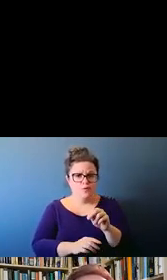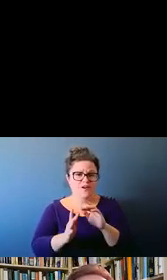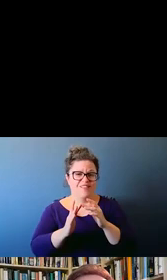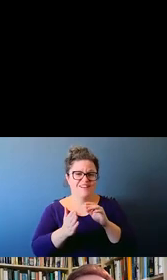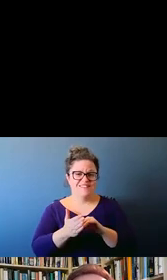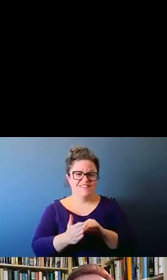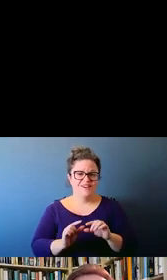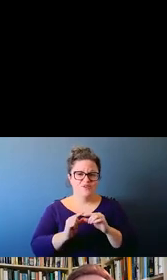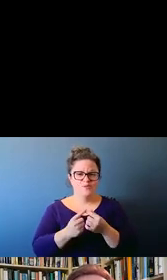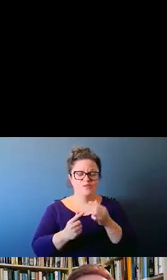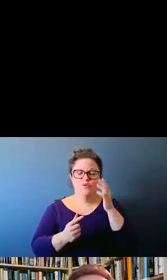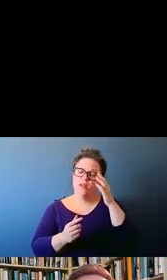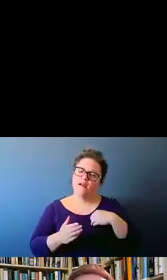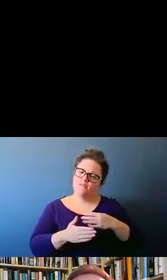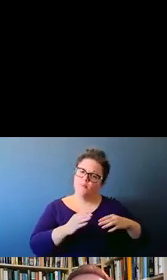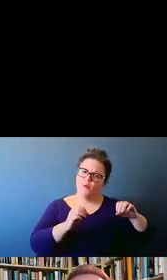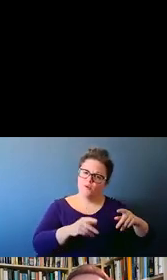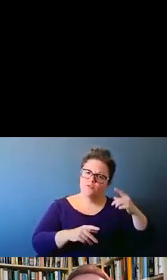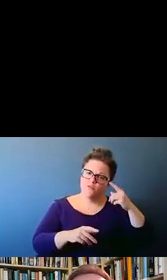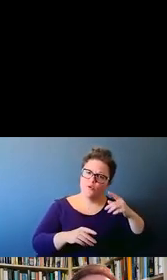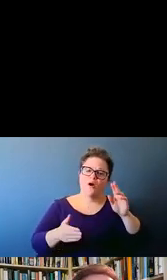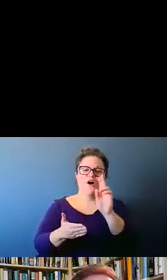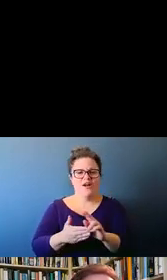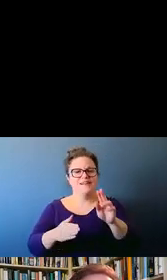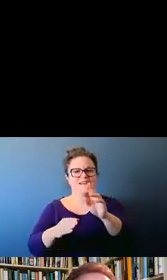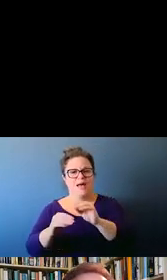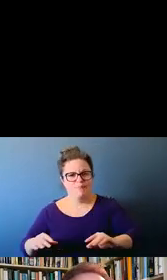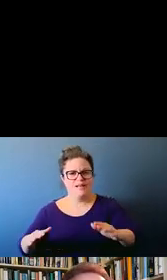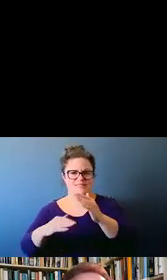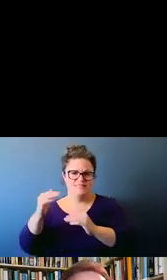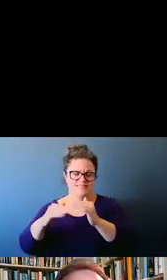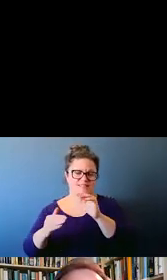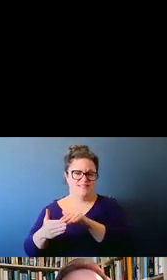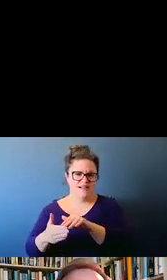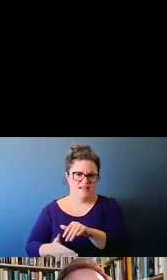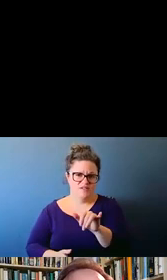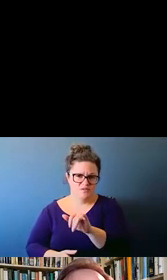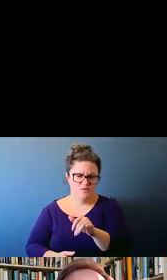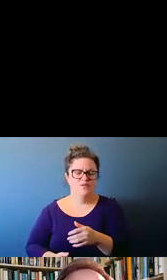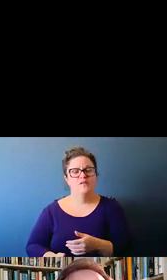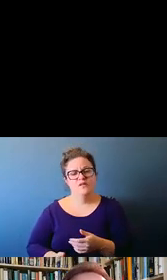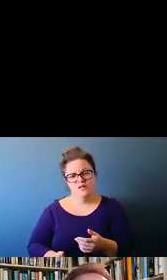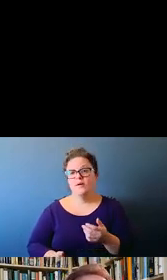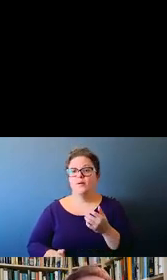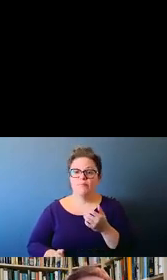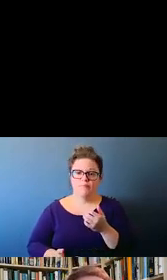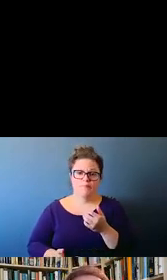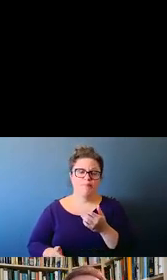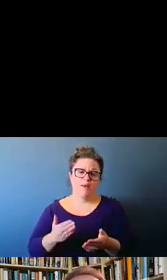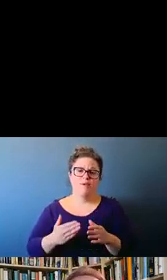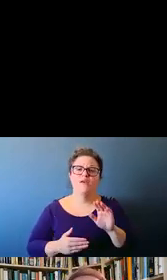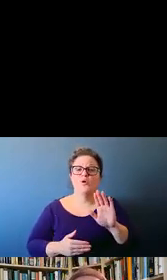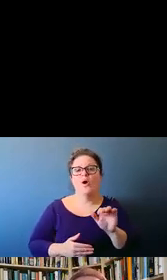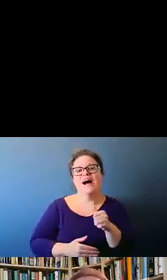for on-campus study as well. And you may actually be on campus for classes that are happening in other